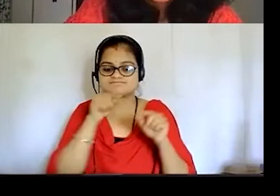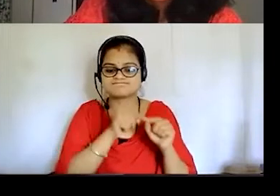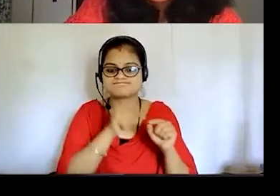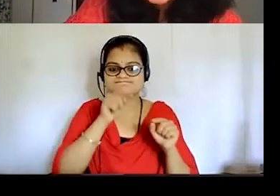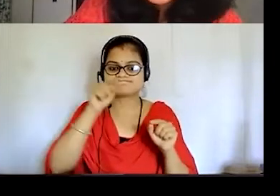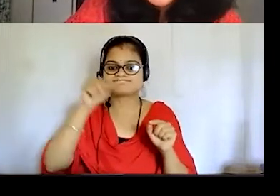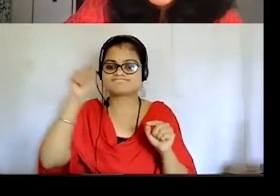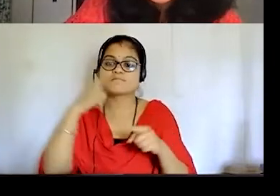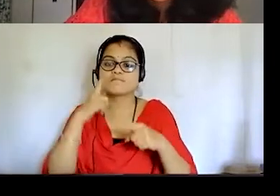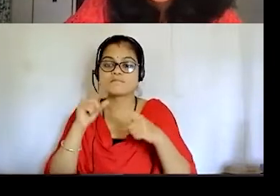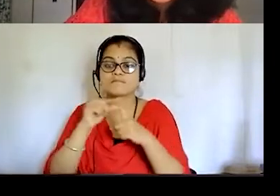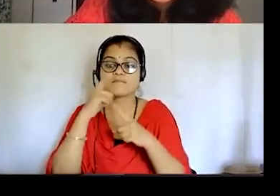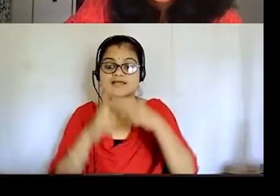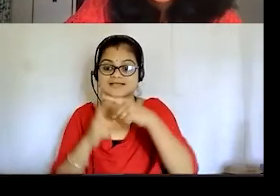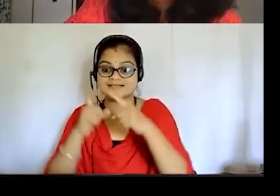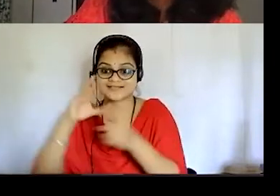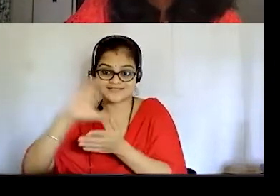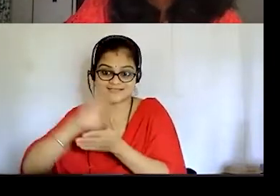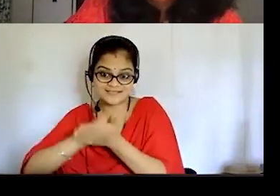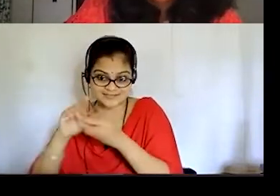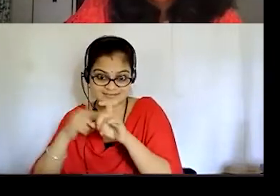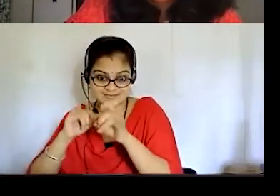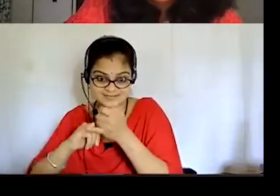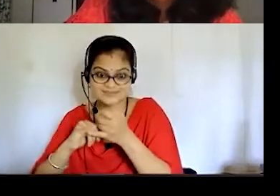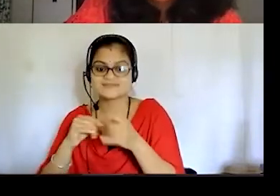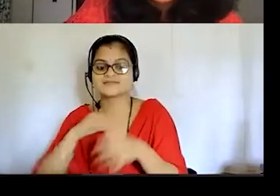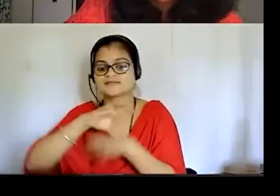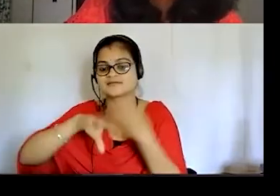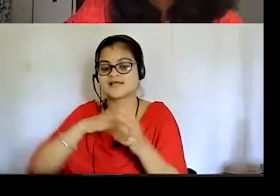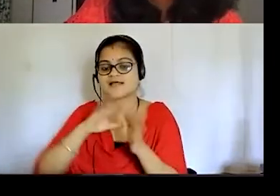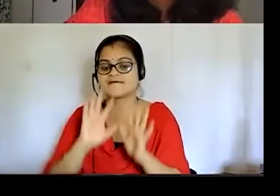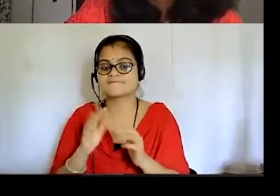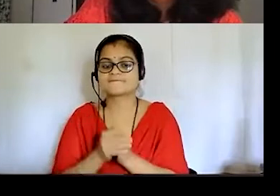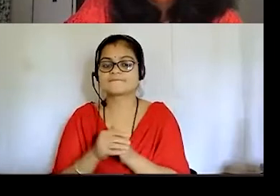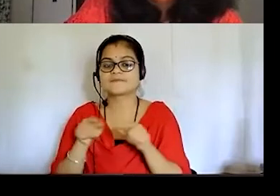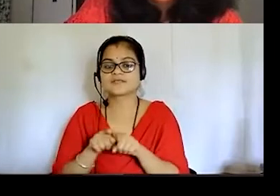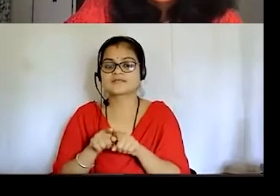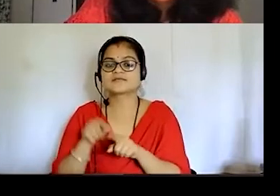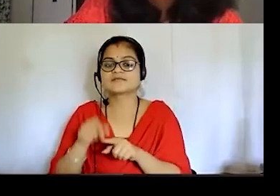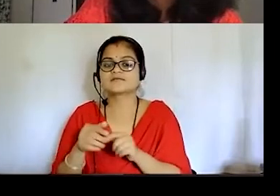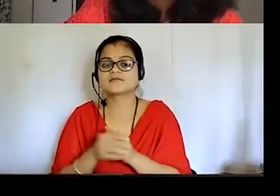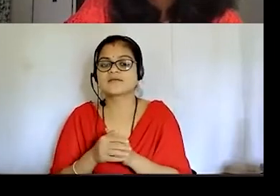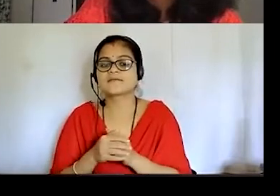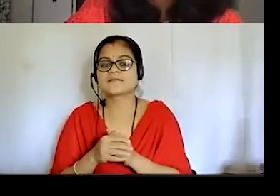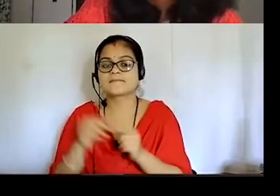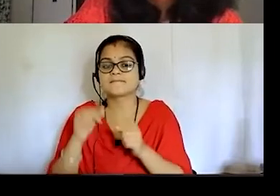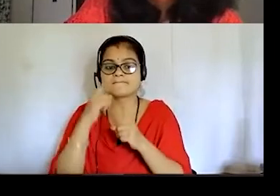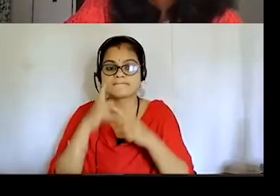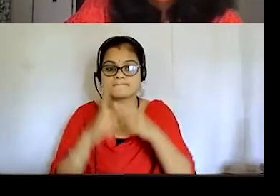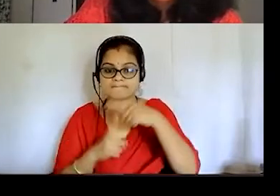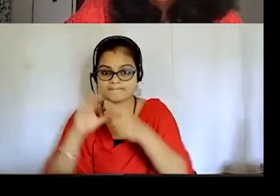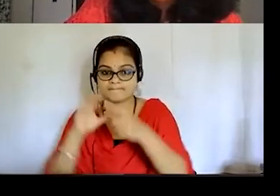pitches. Composer and pianist Robert Greenberg refers to this resultant notion as a pitch